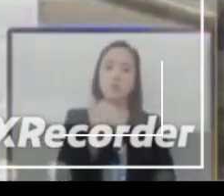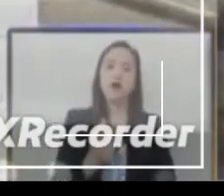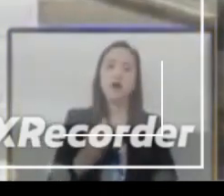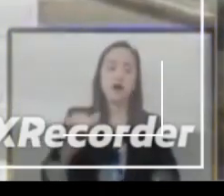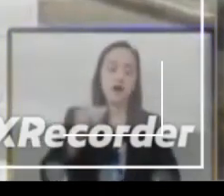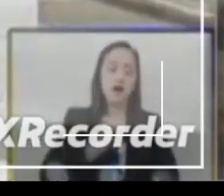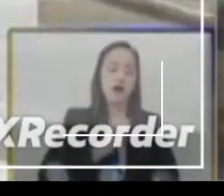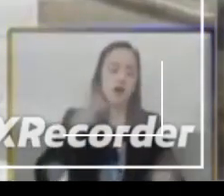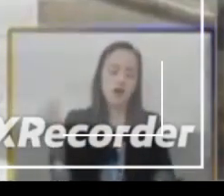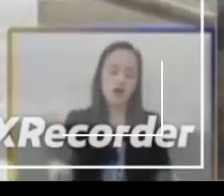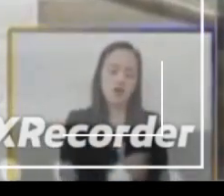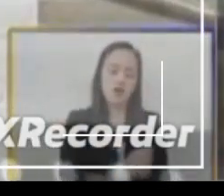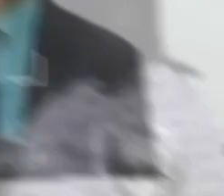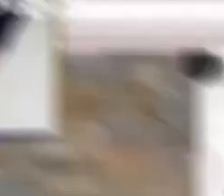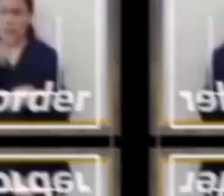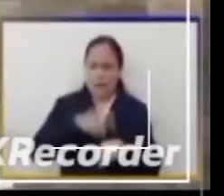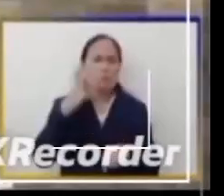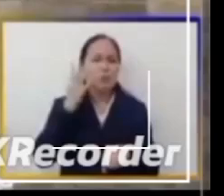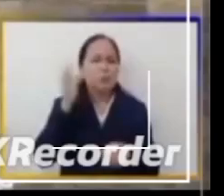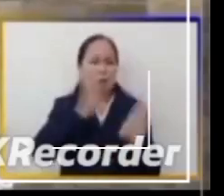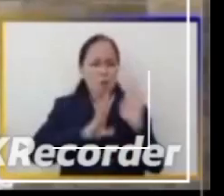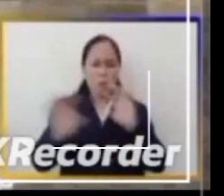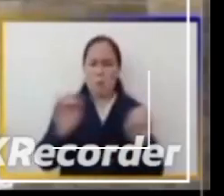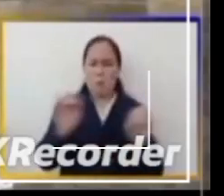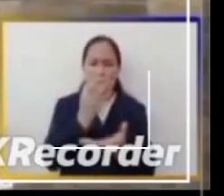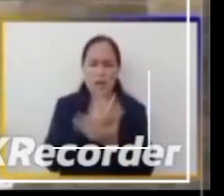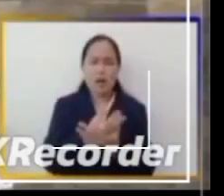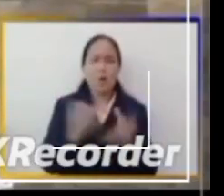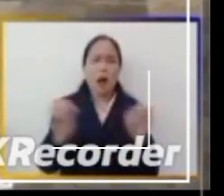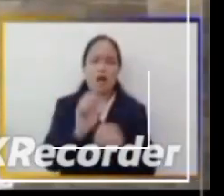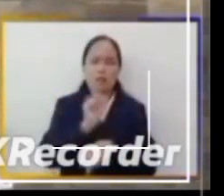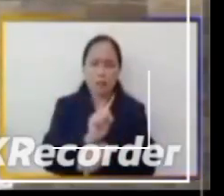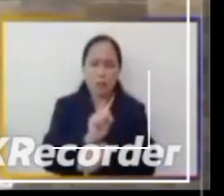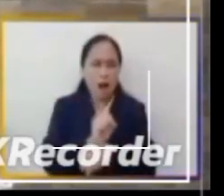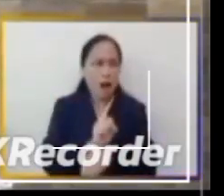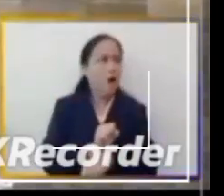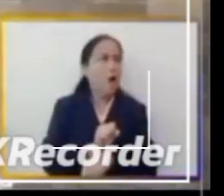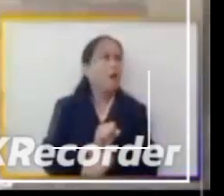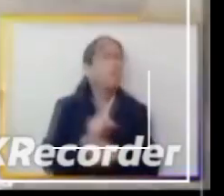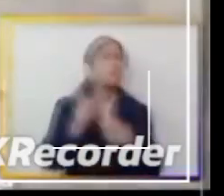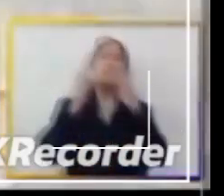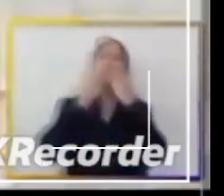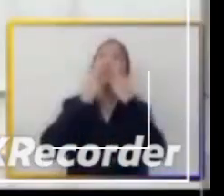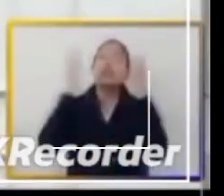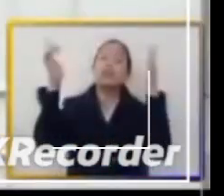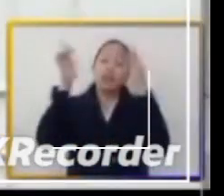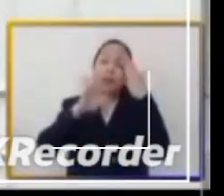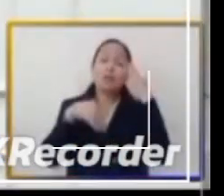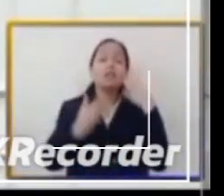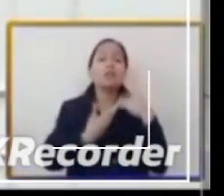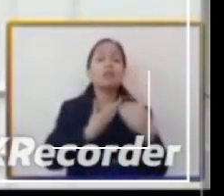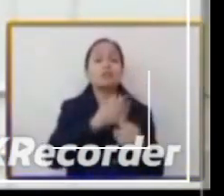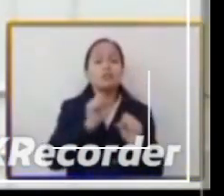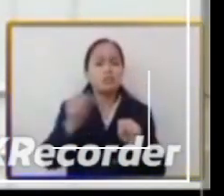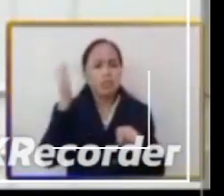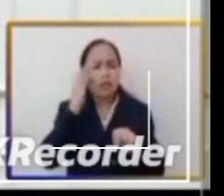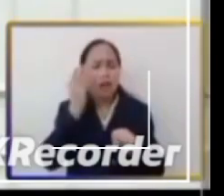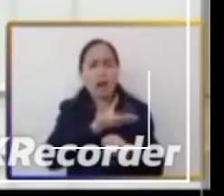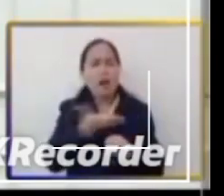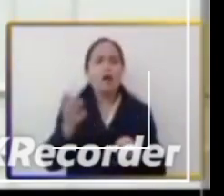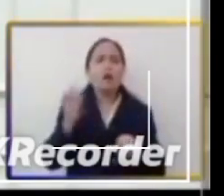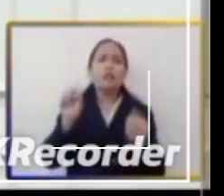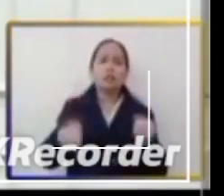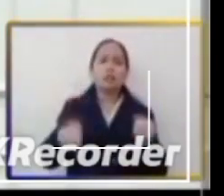and why alone. About bless God, somebody can testify this auditorium this morning. You can stand